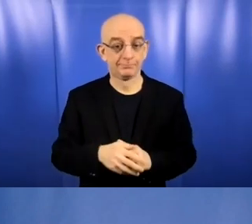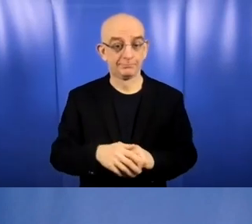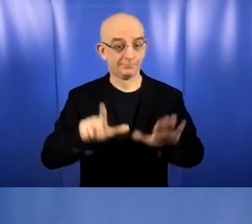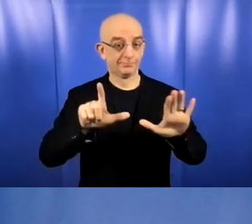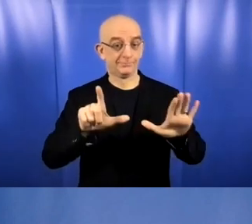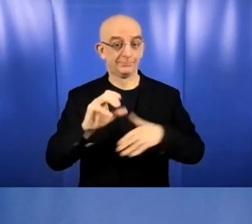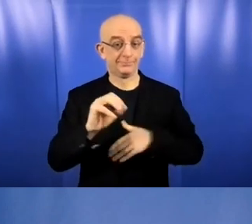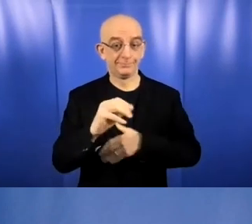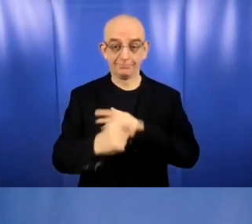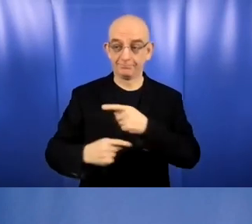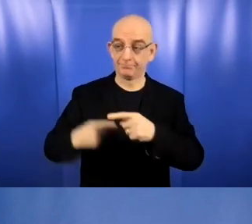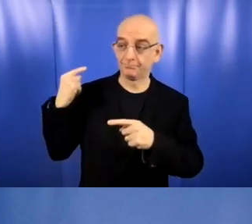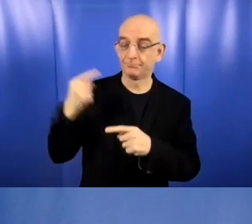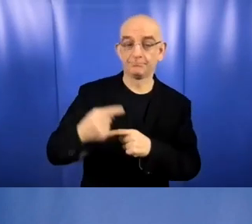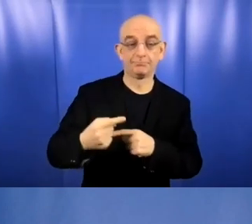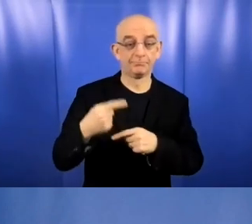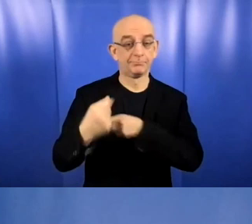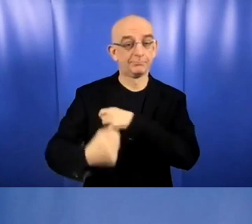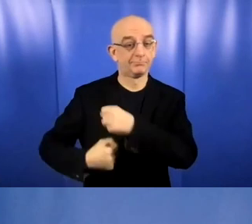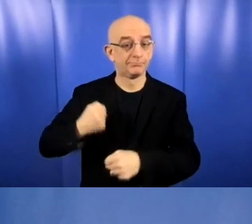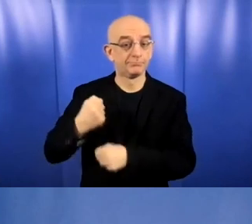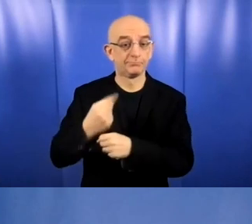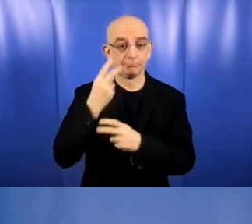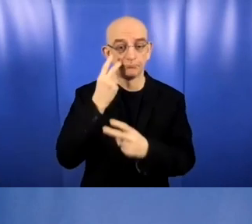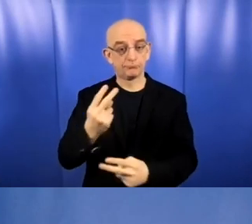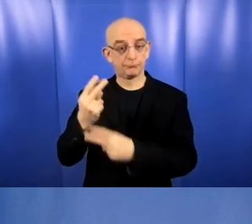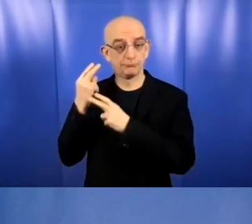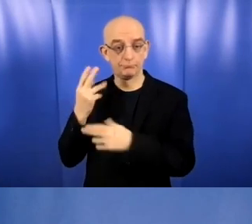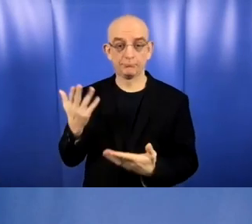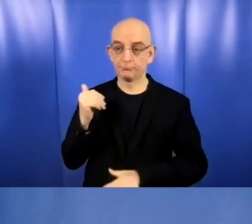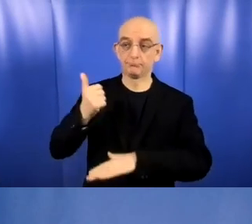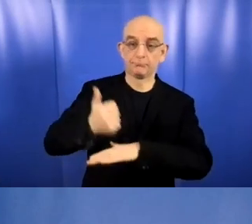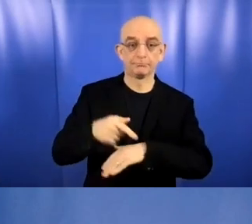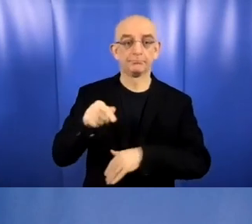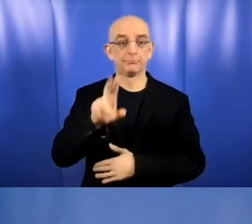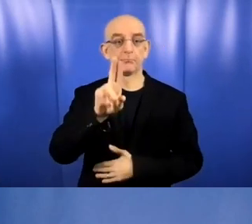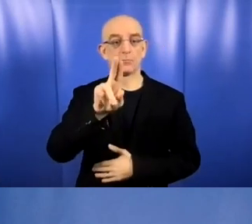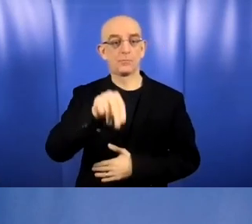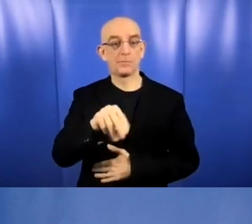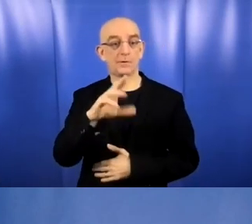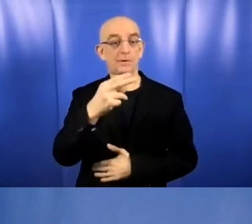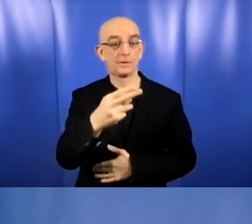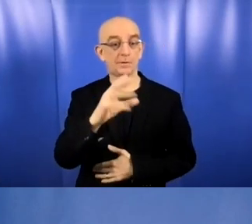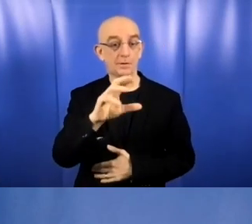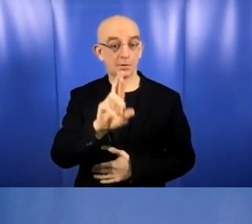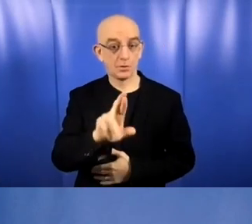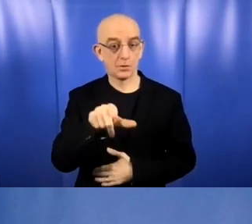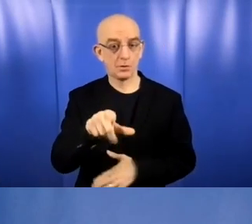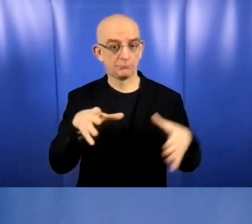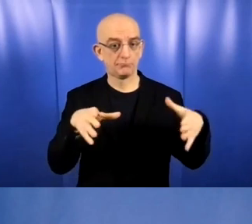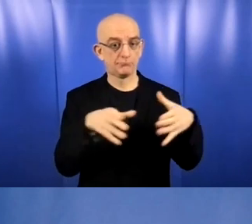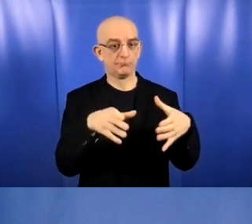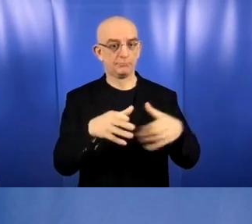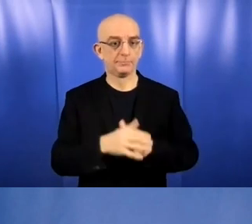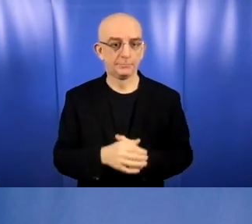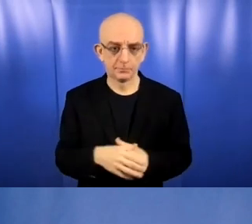This final session, which will focus on where protection solutions are going in